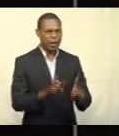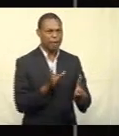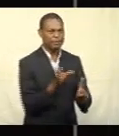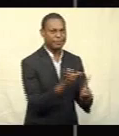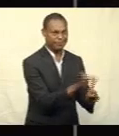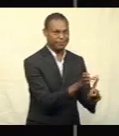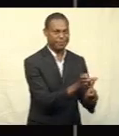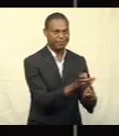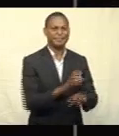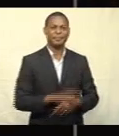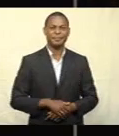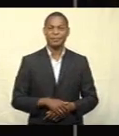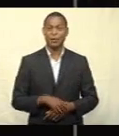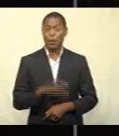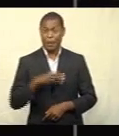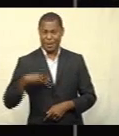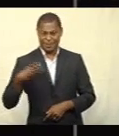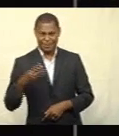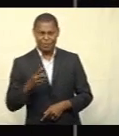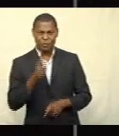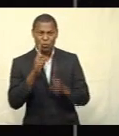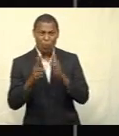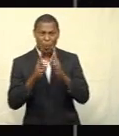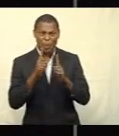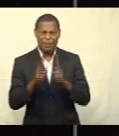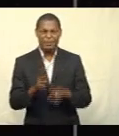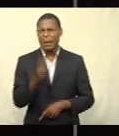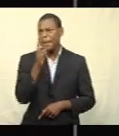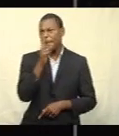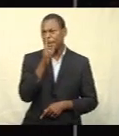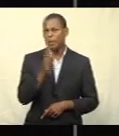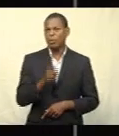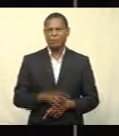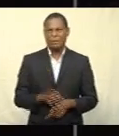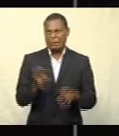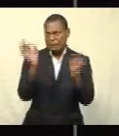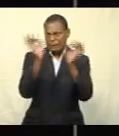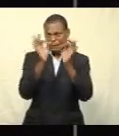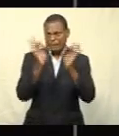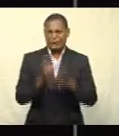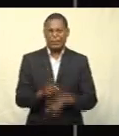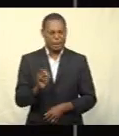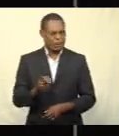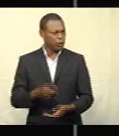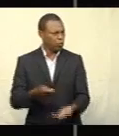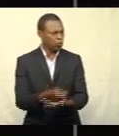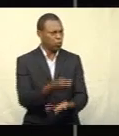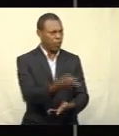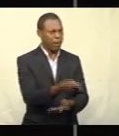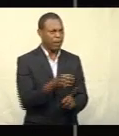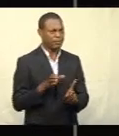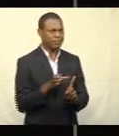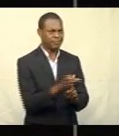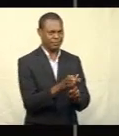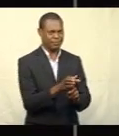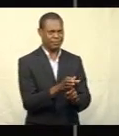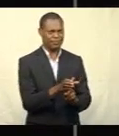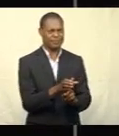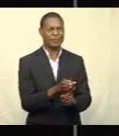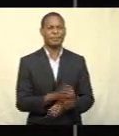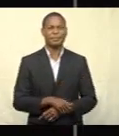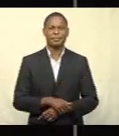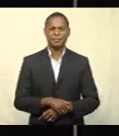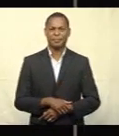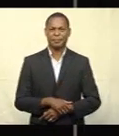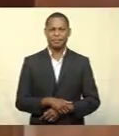The minister's comments follow cases where people said that they did not know that they had to pay quarantine costs. Sainiani Boila